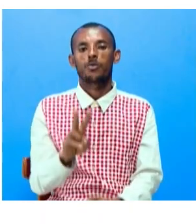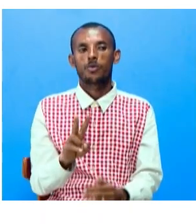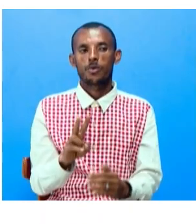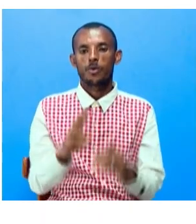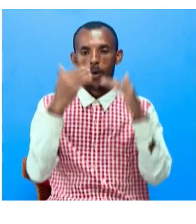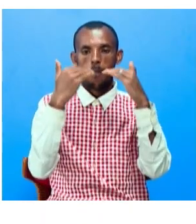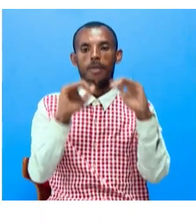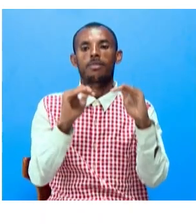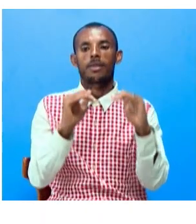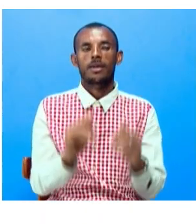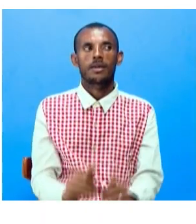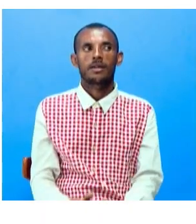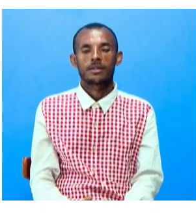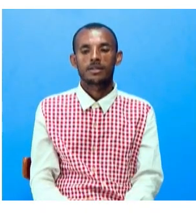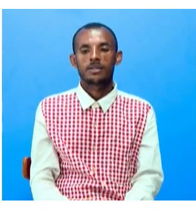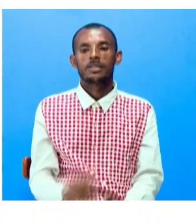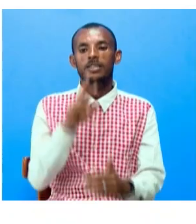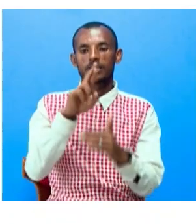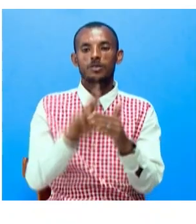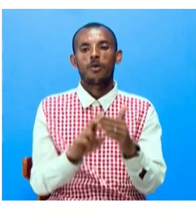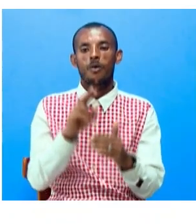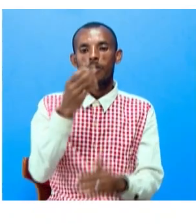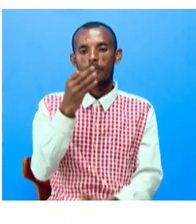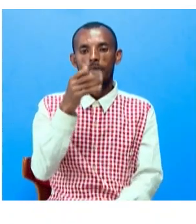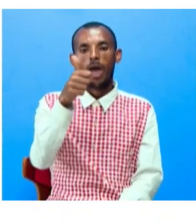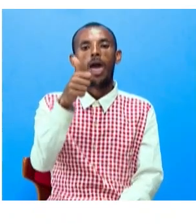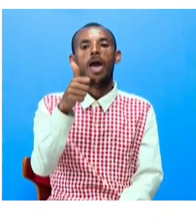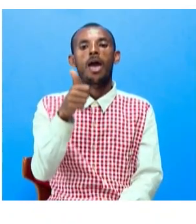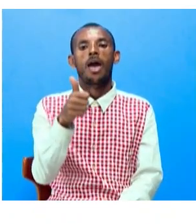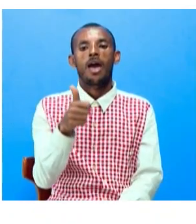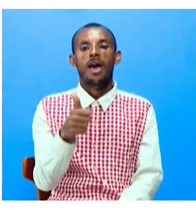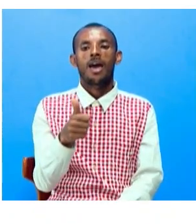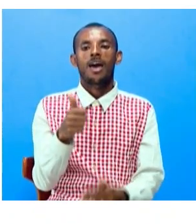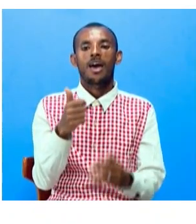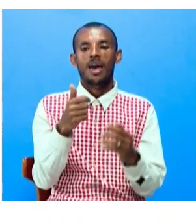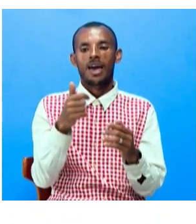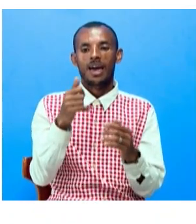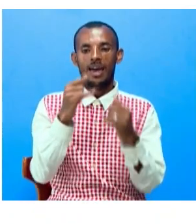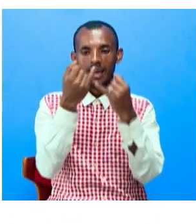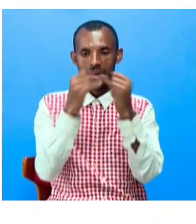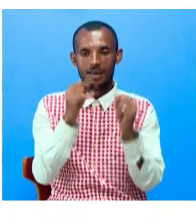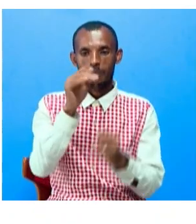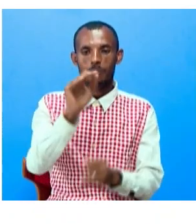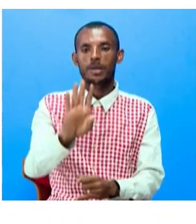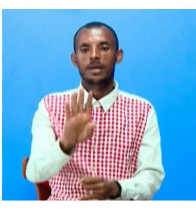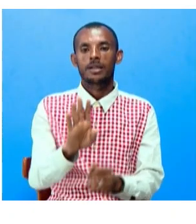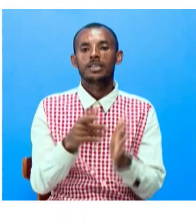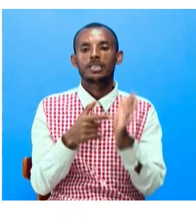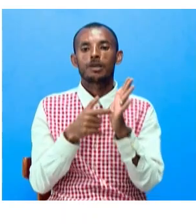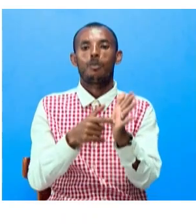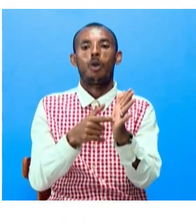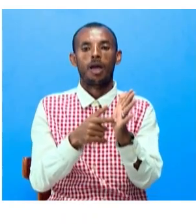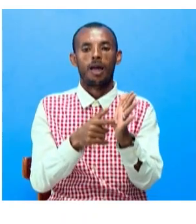of A to B, symbolically written as